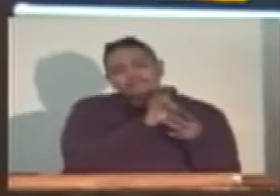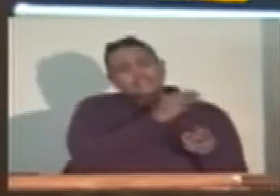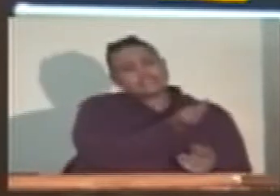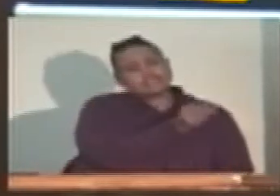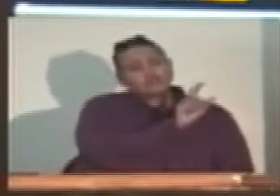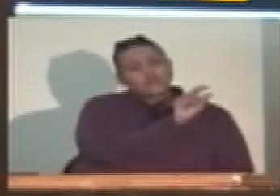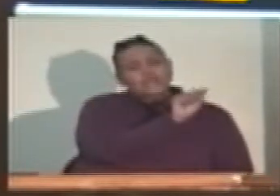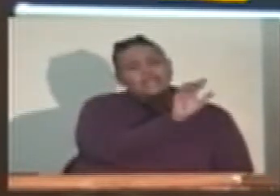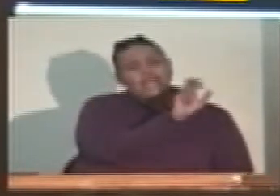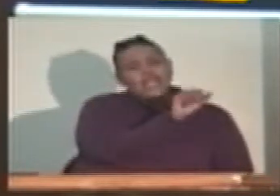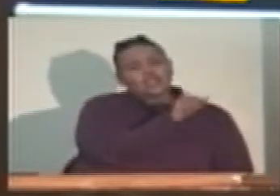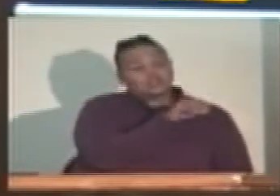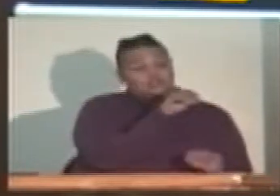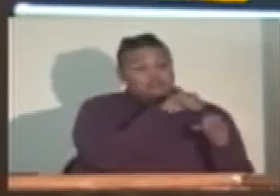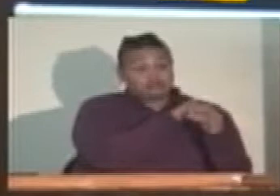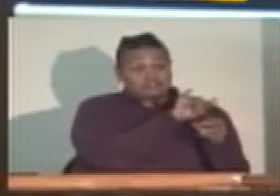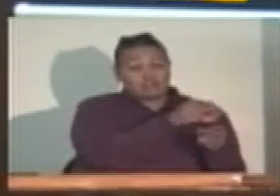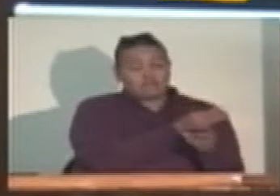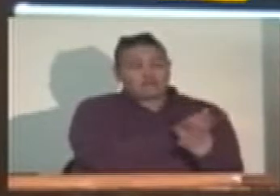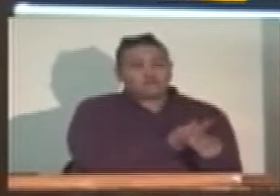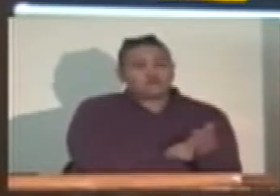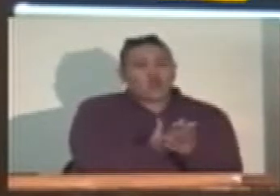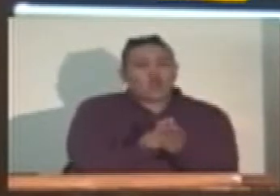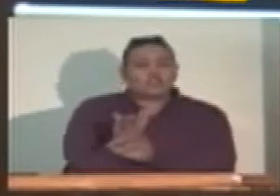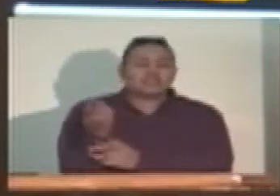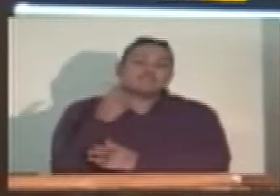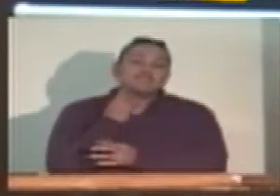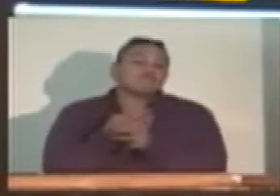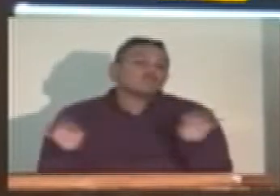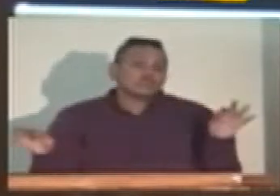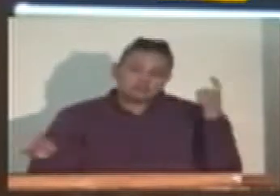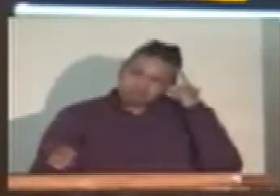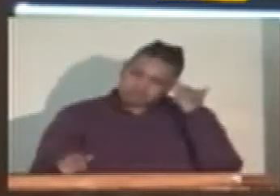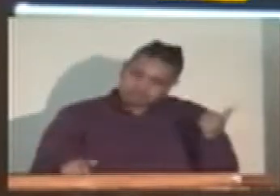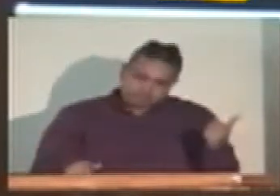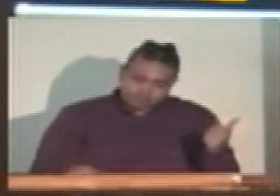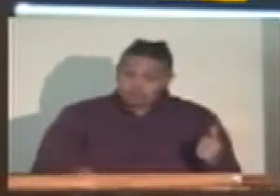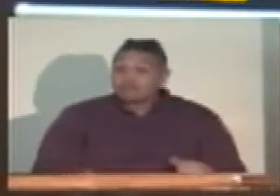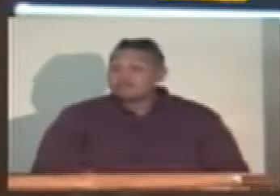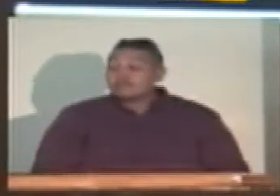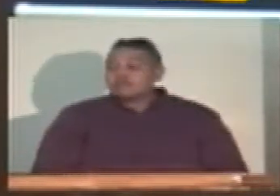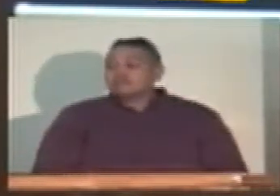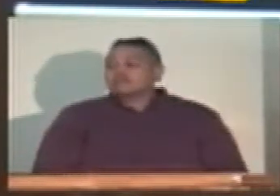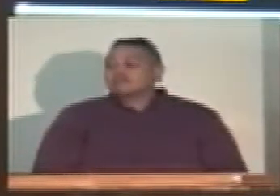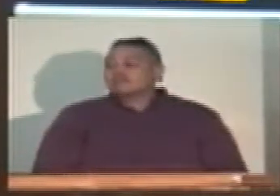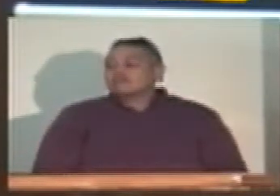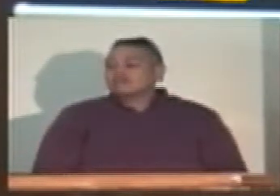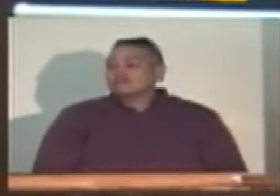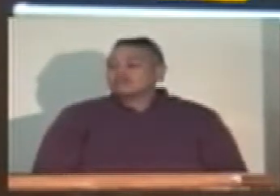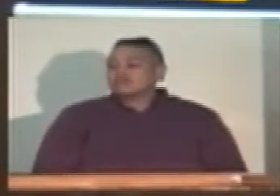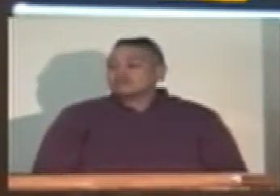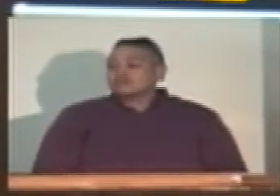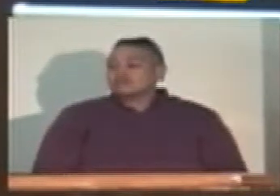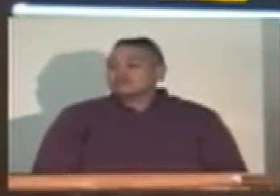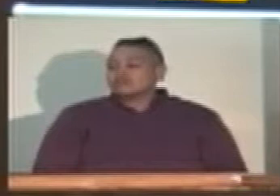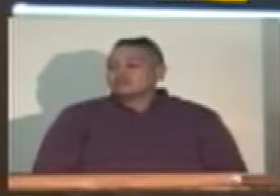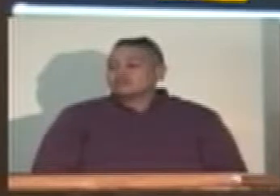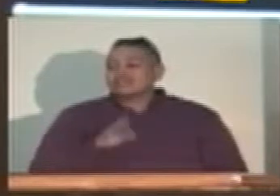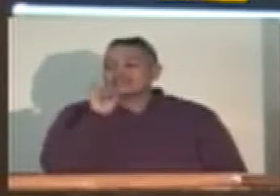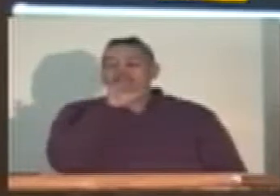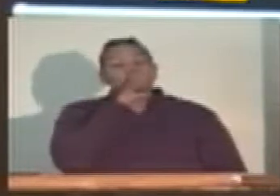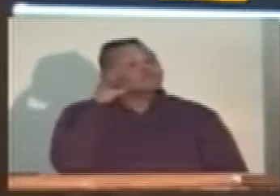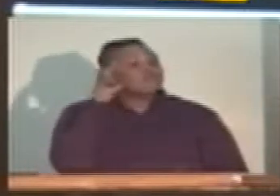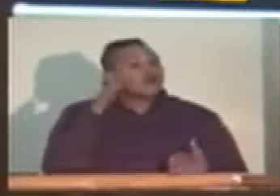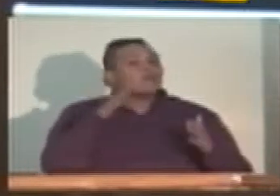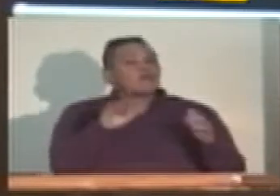acres on the property to cultivate free of cost. This is the farmer's way of giving back